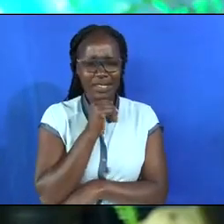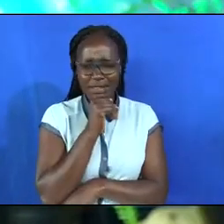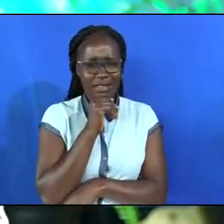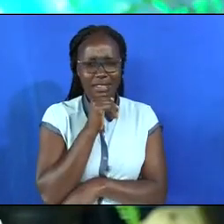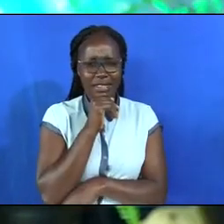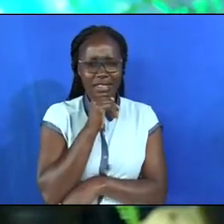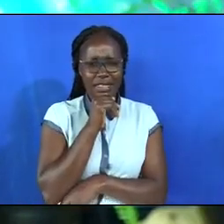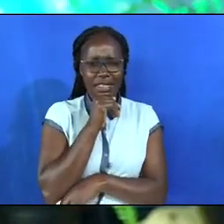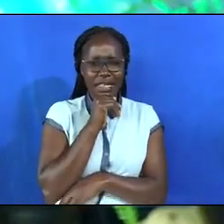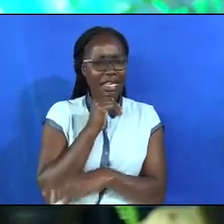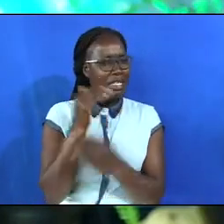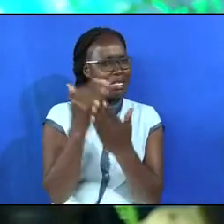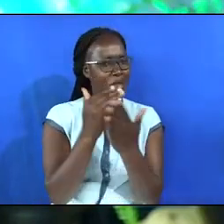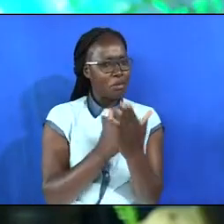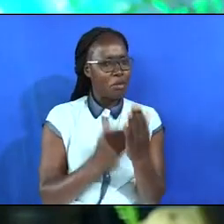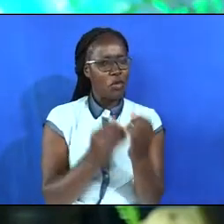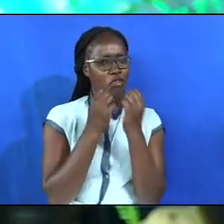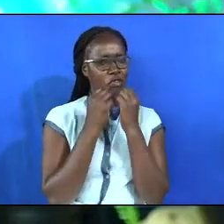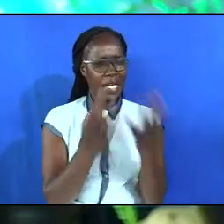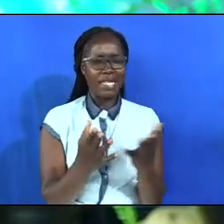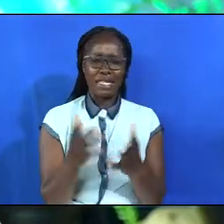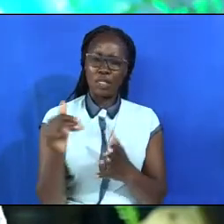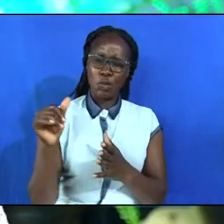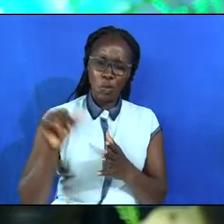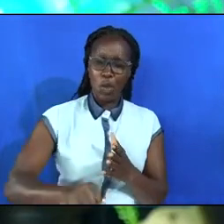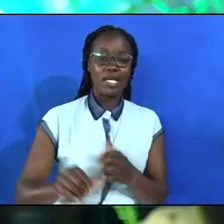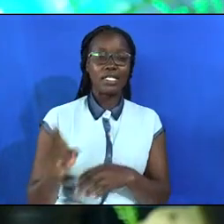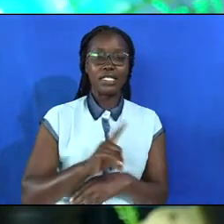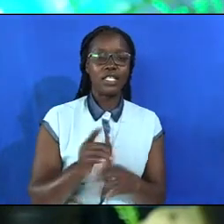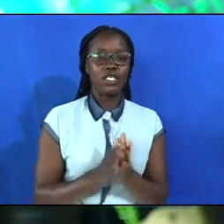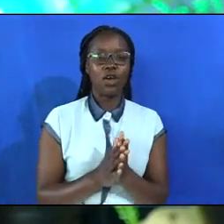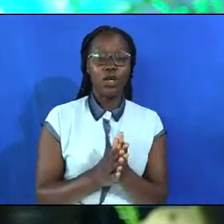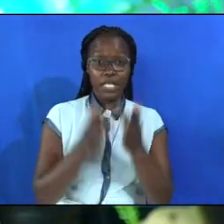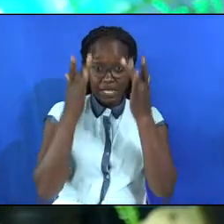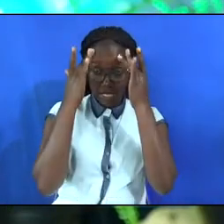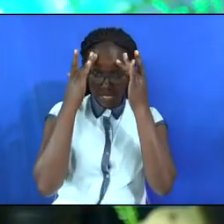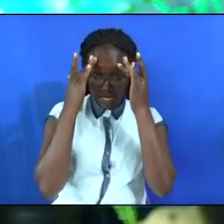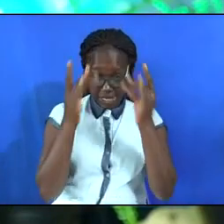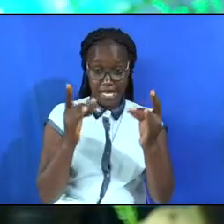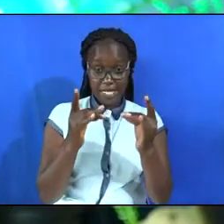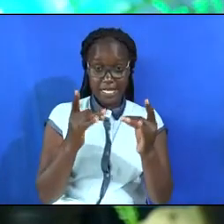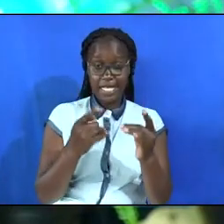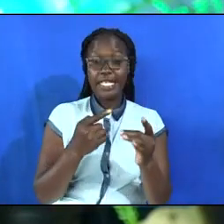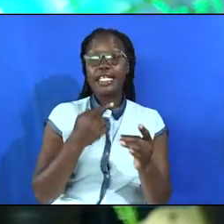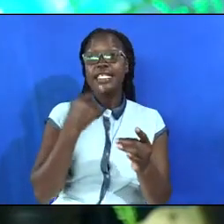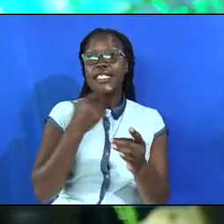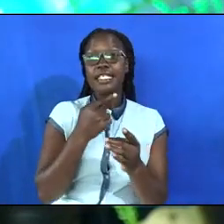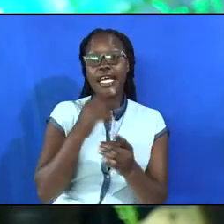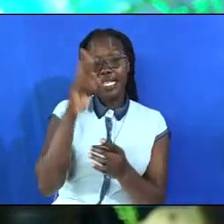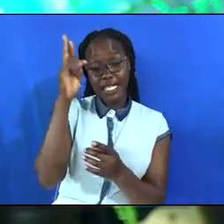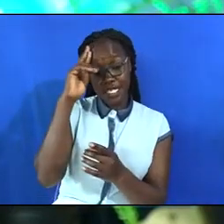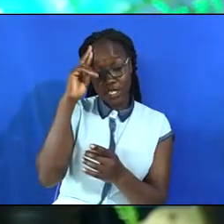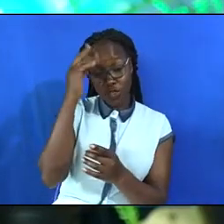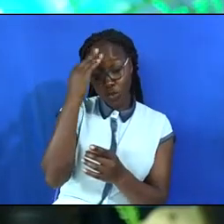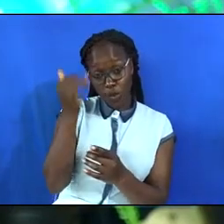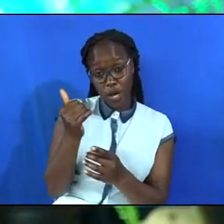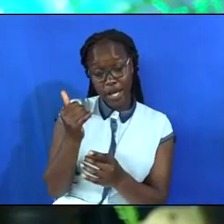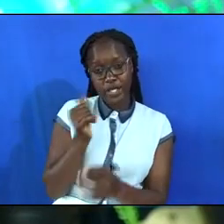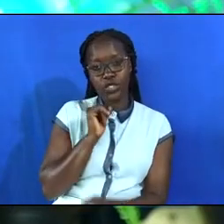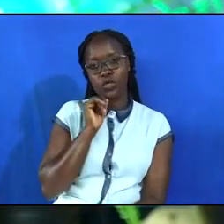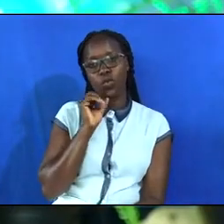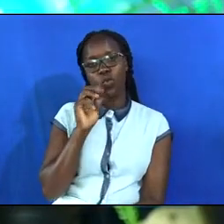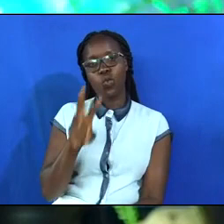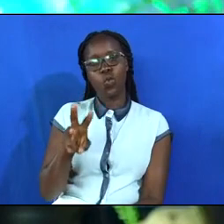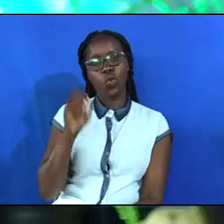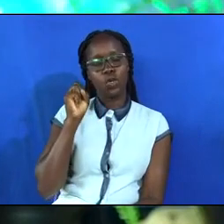worse. So she decided she has to tell Esther the reason why she looked the way she